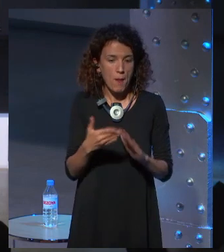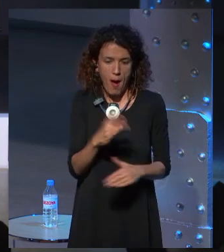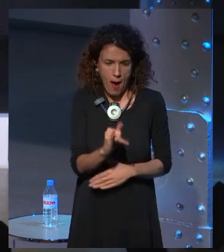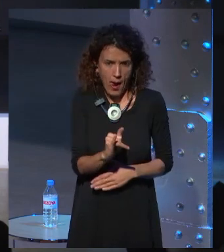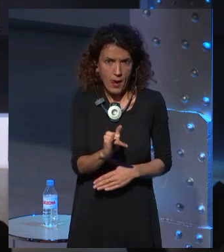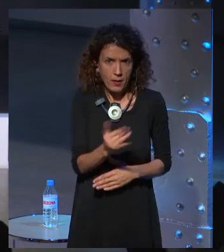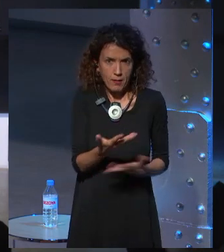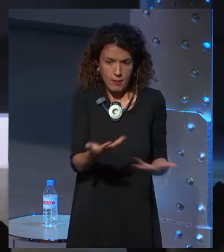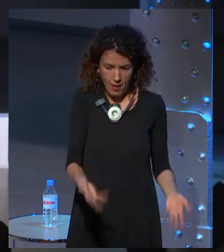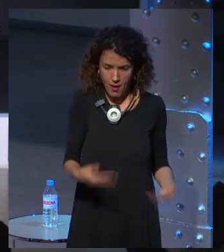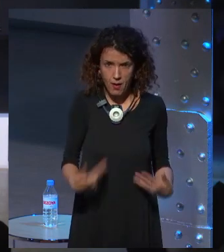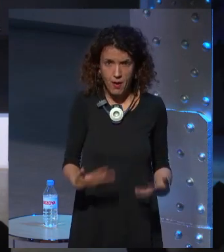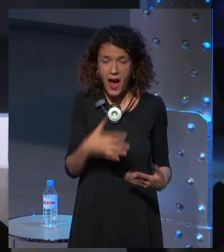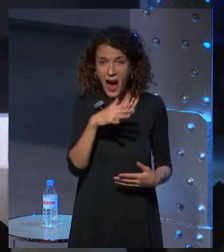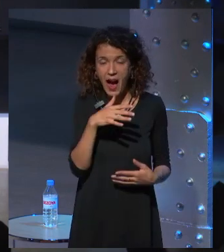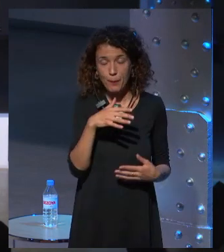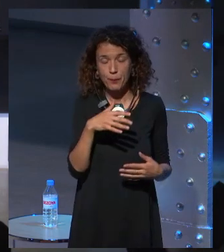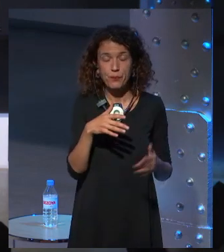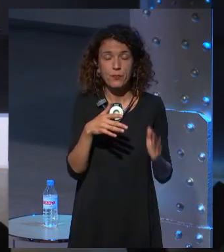It's artificial intelligence.